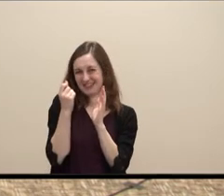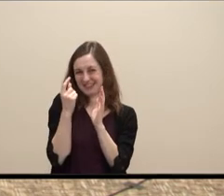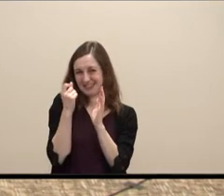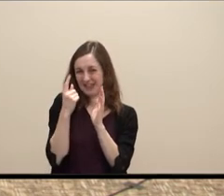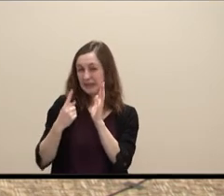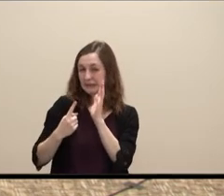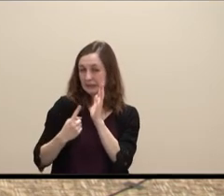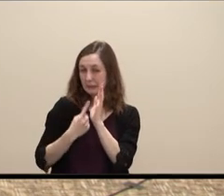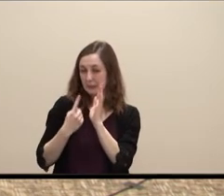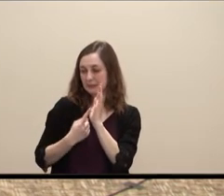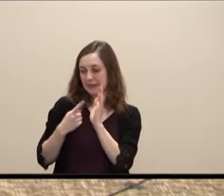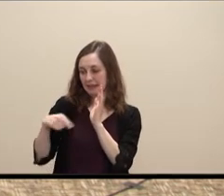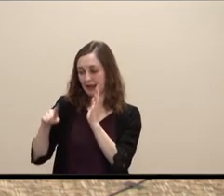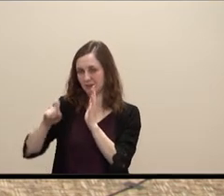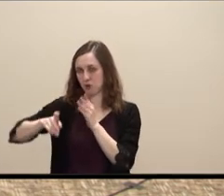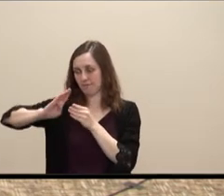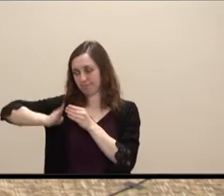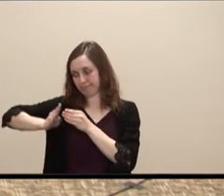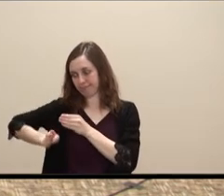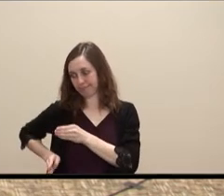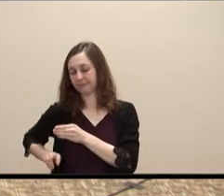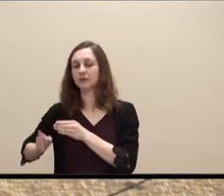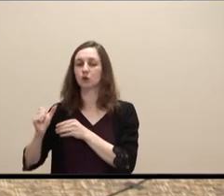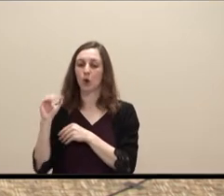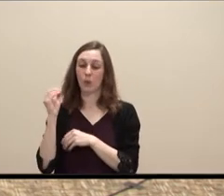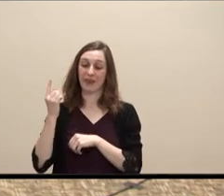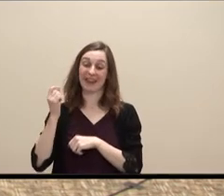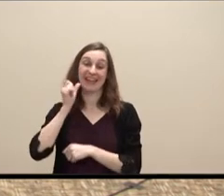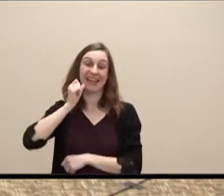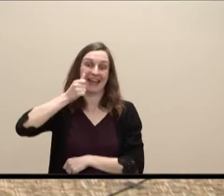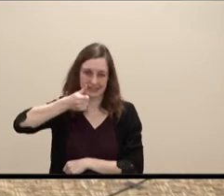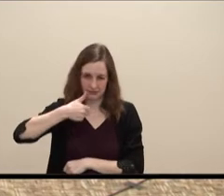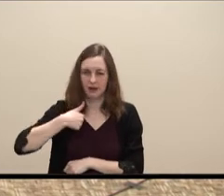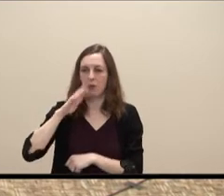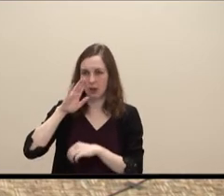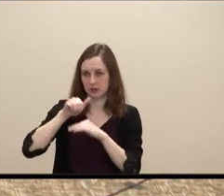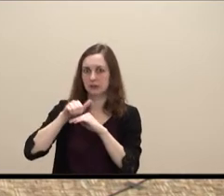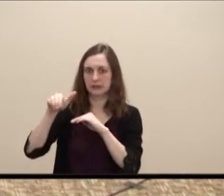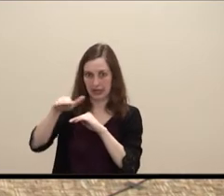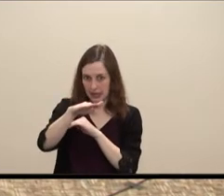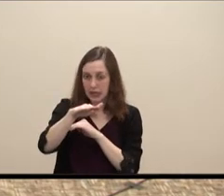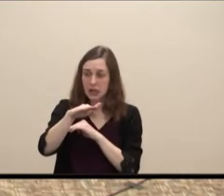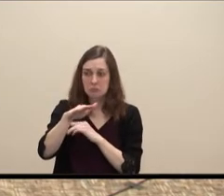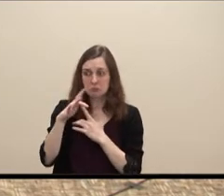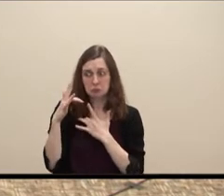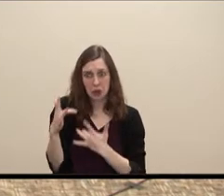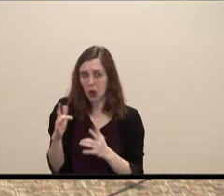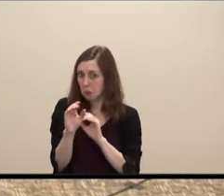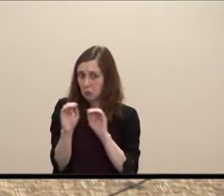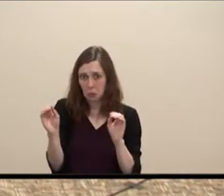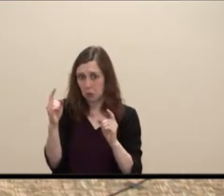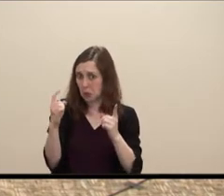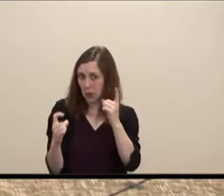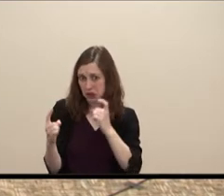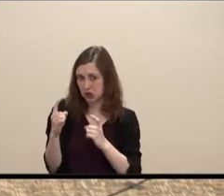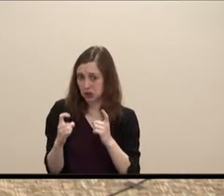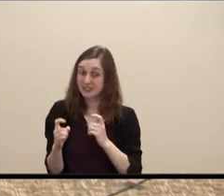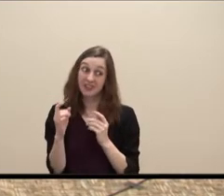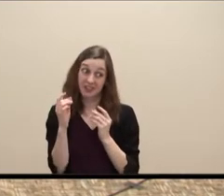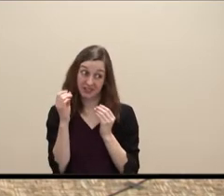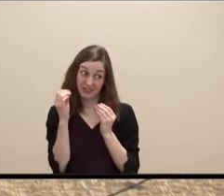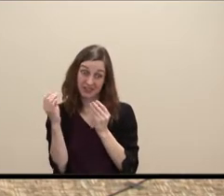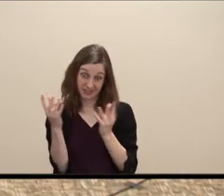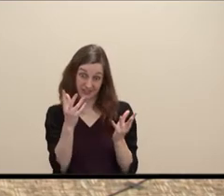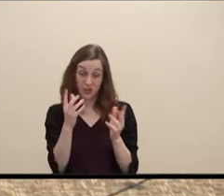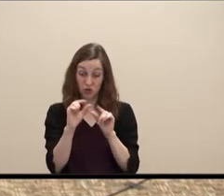day after. And I really haven't had any questions. But I'll tell you, the group conversation is really